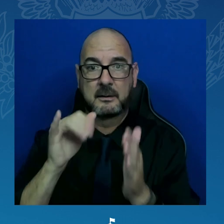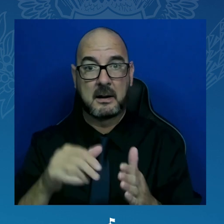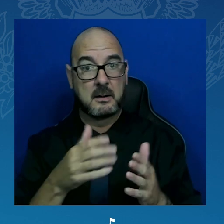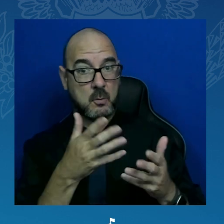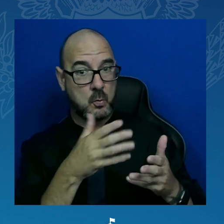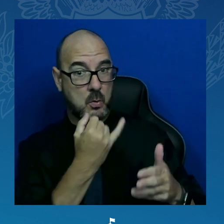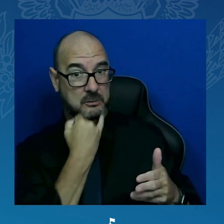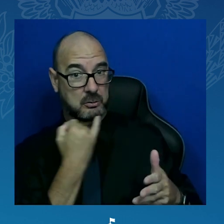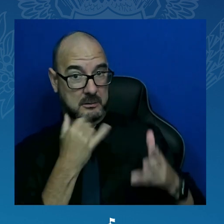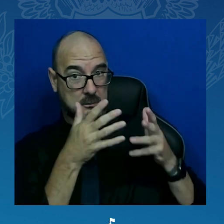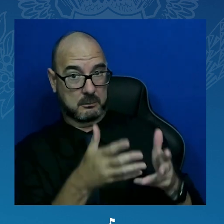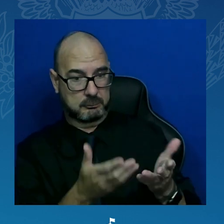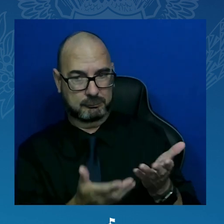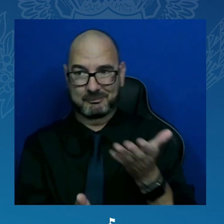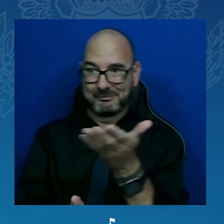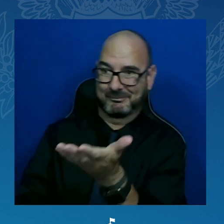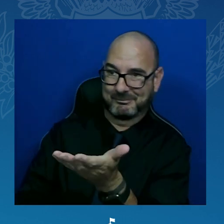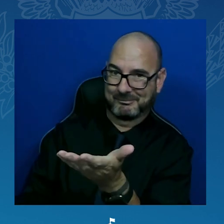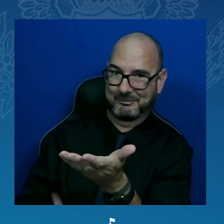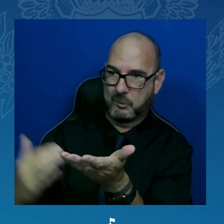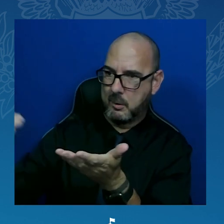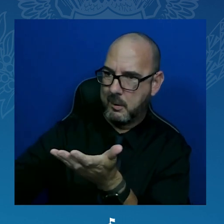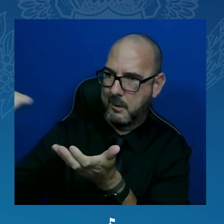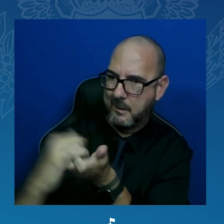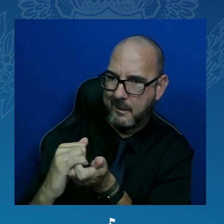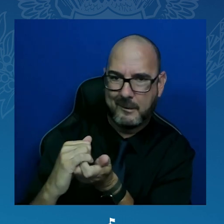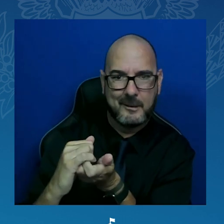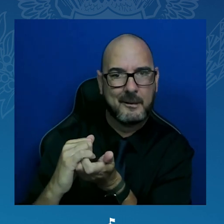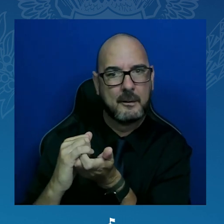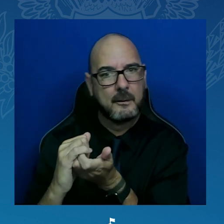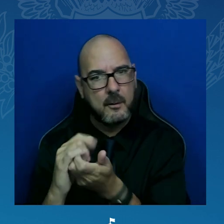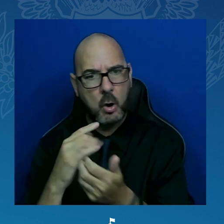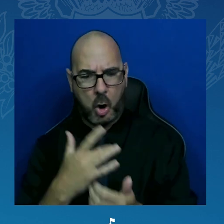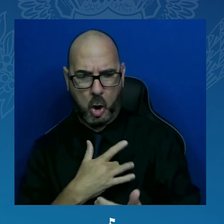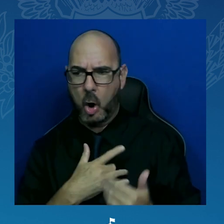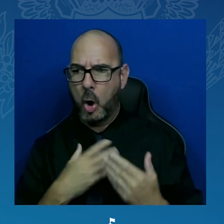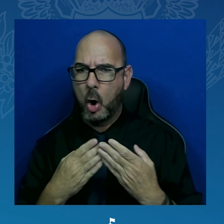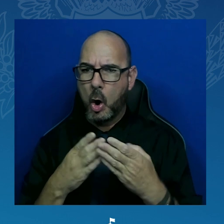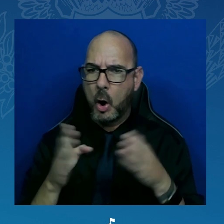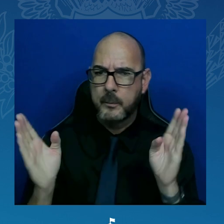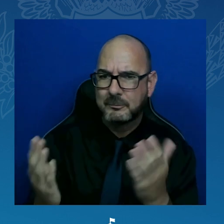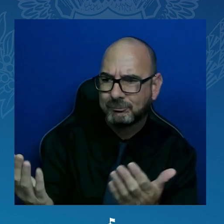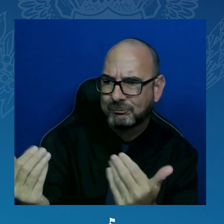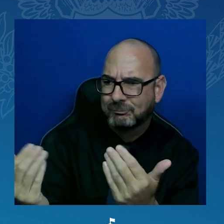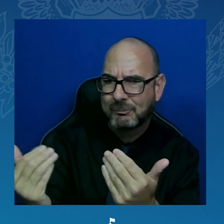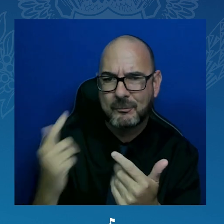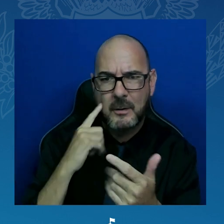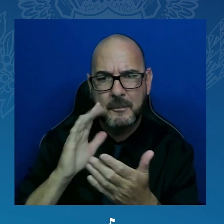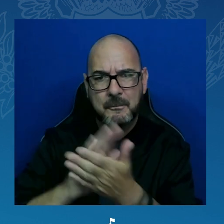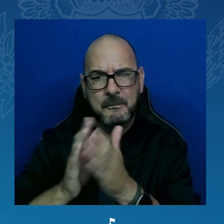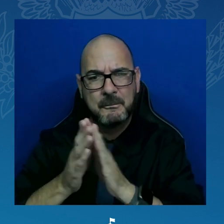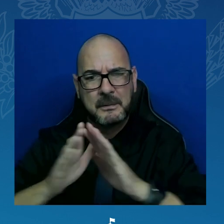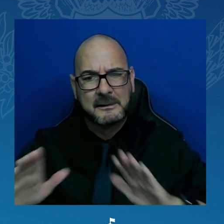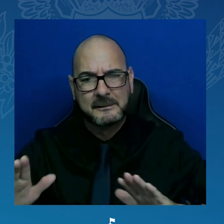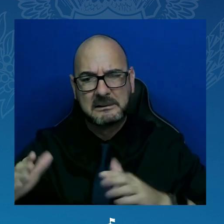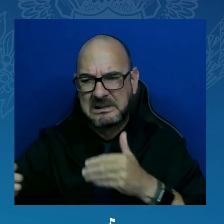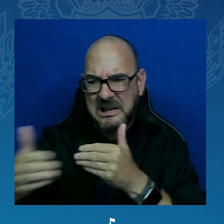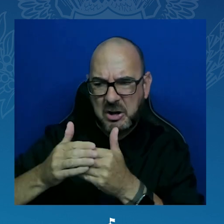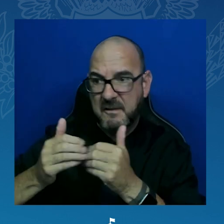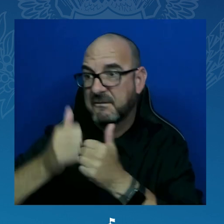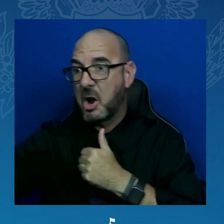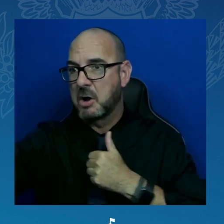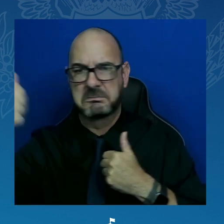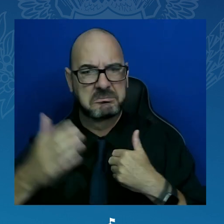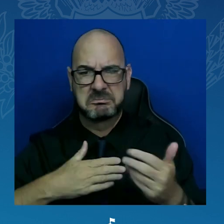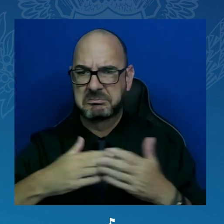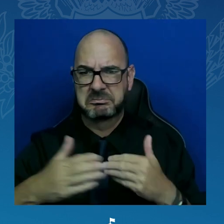extended and our hearts open to any partner in peace, near or far. This is our deepest aspiration. And of